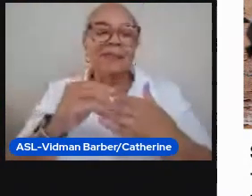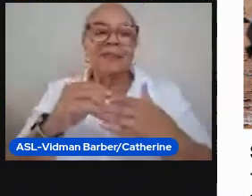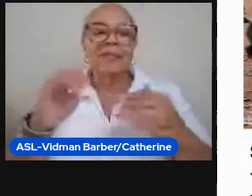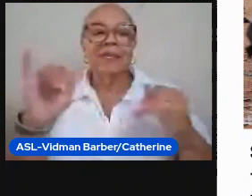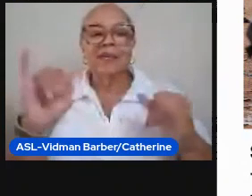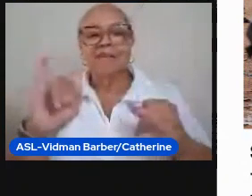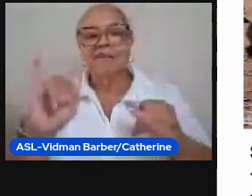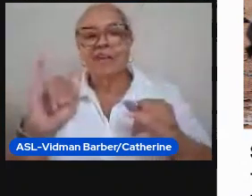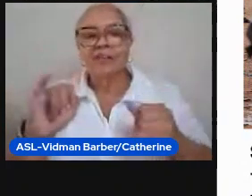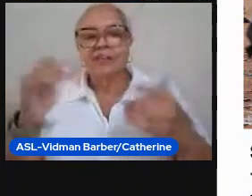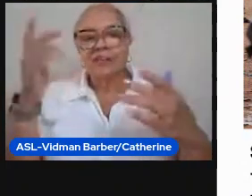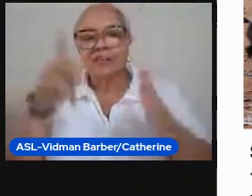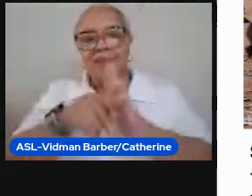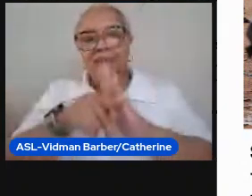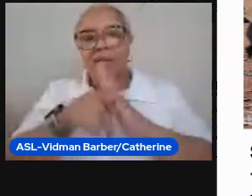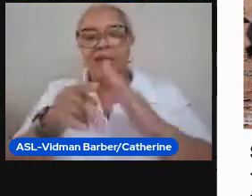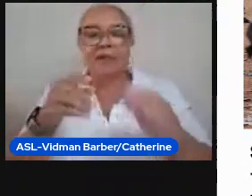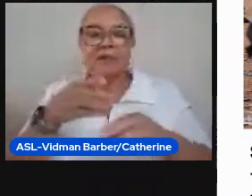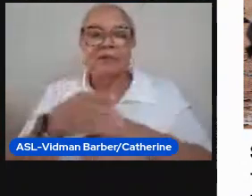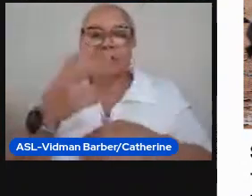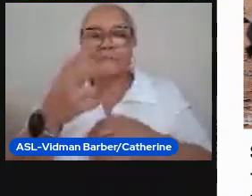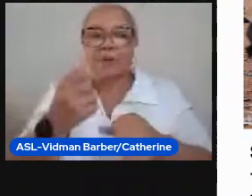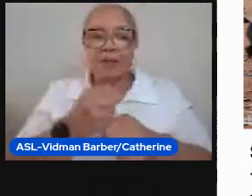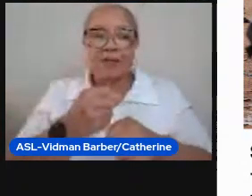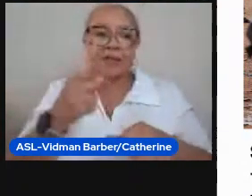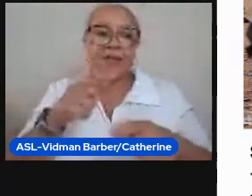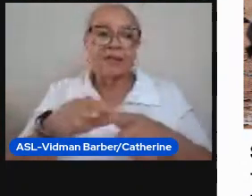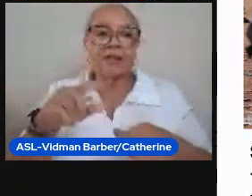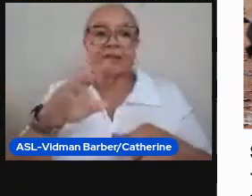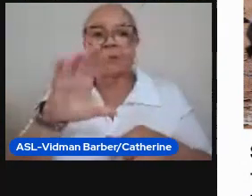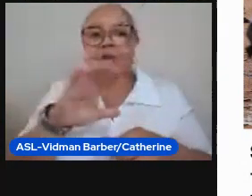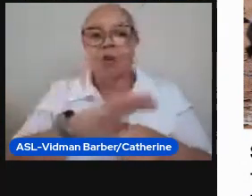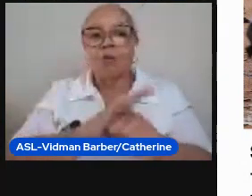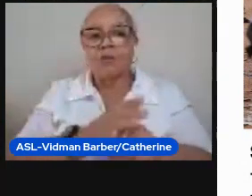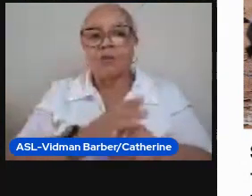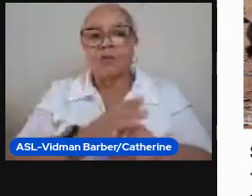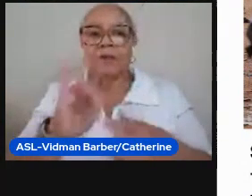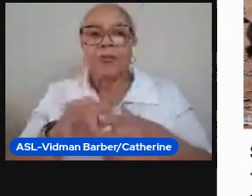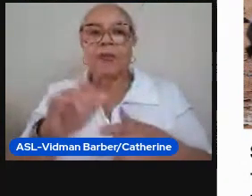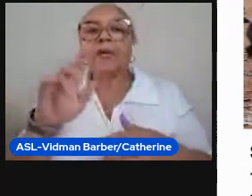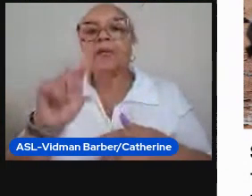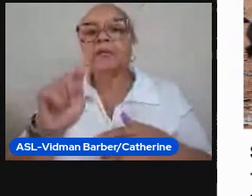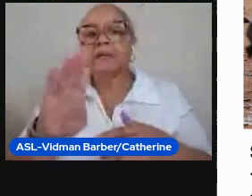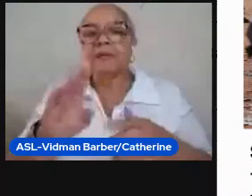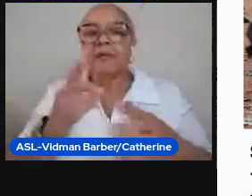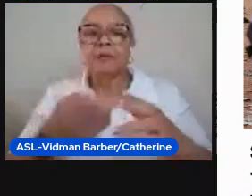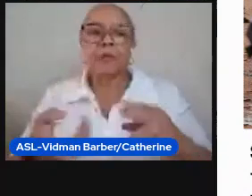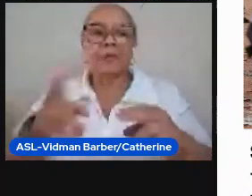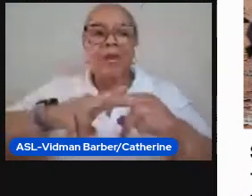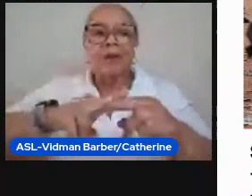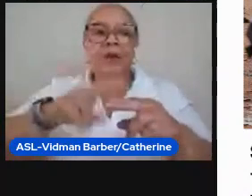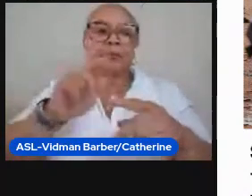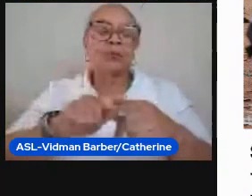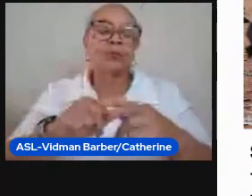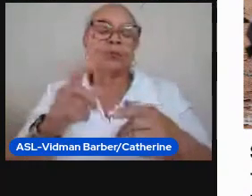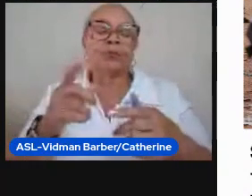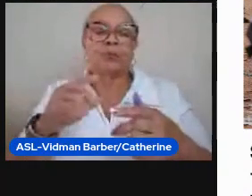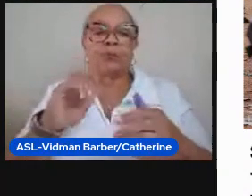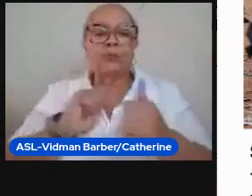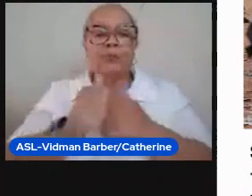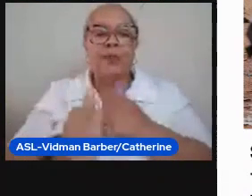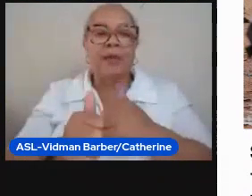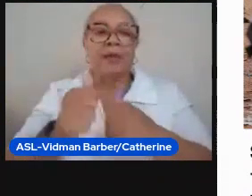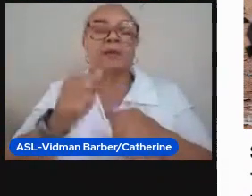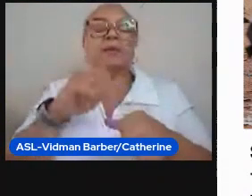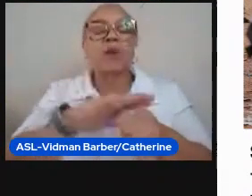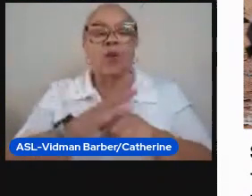globally. And after 2 years of COVID-19, actually TB went back to surpass COVID-19 in the annual mortality. So